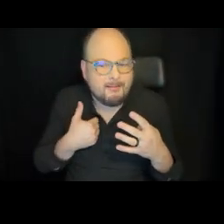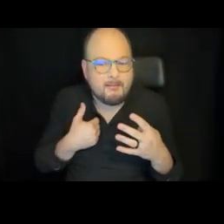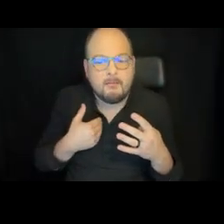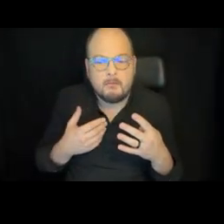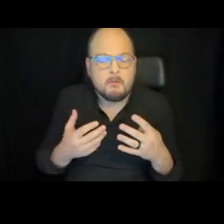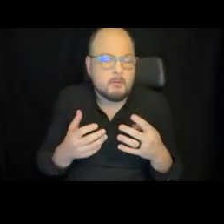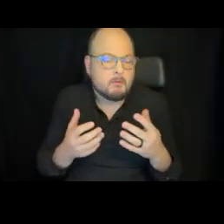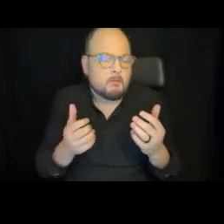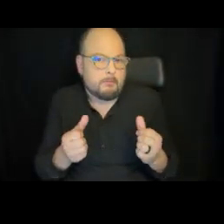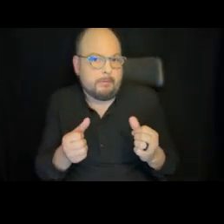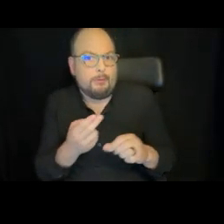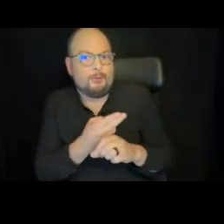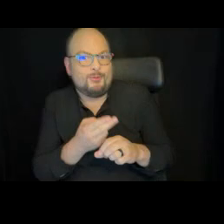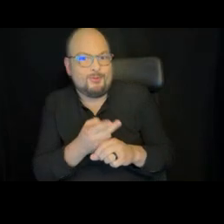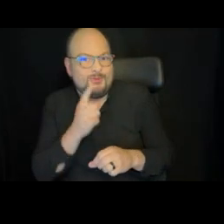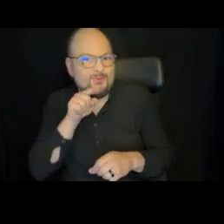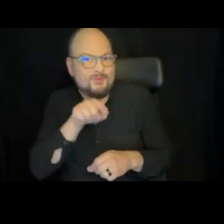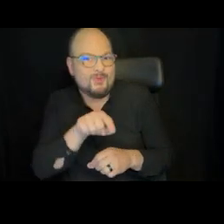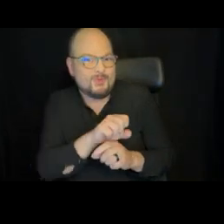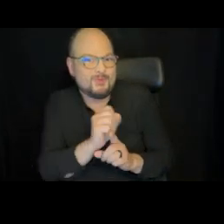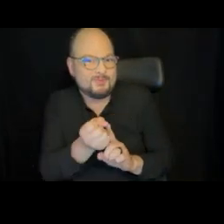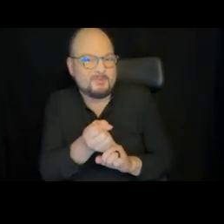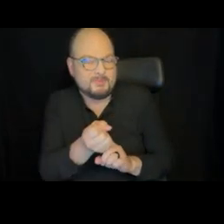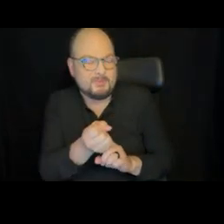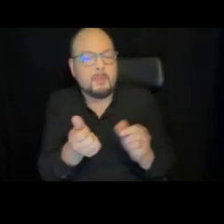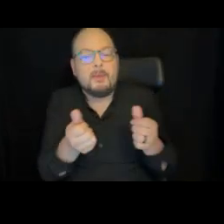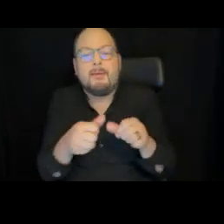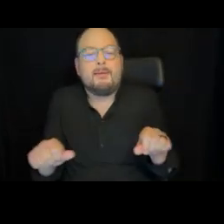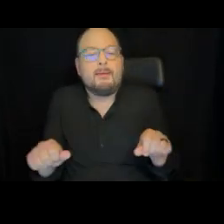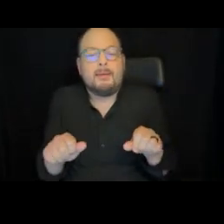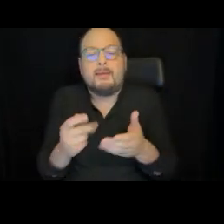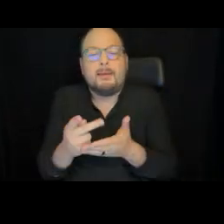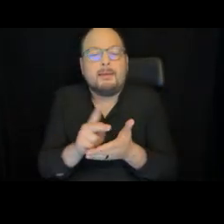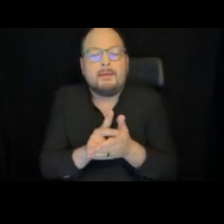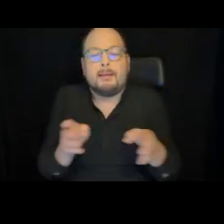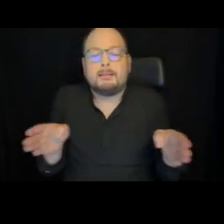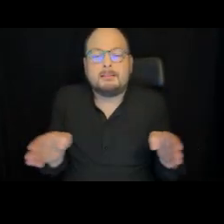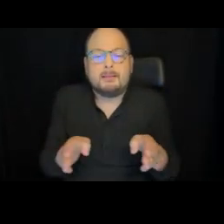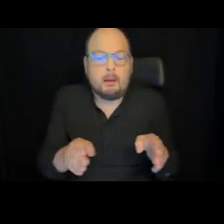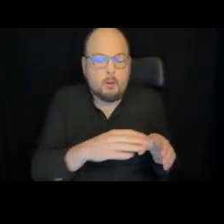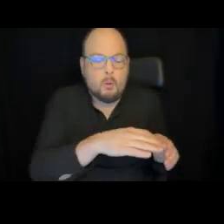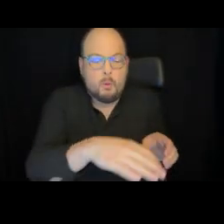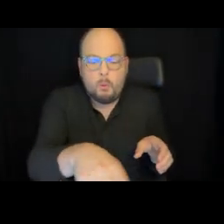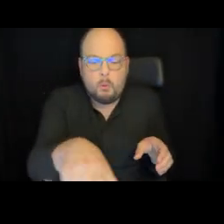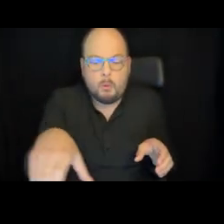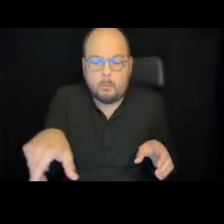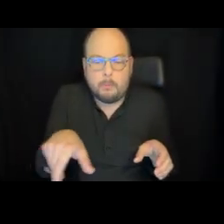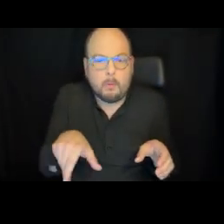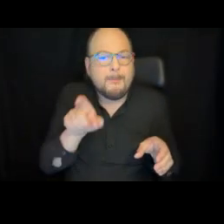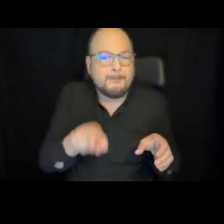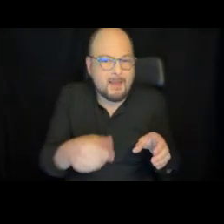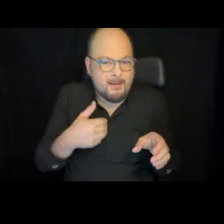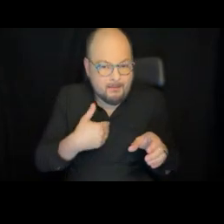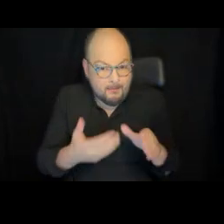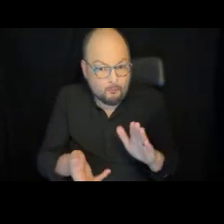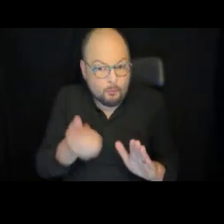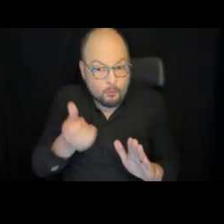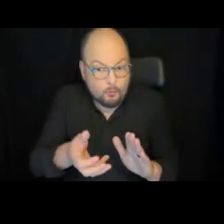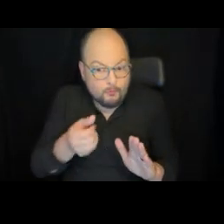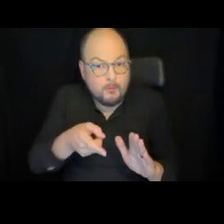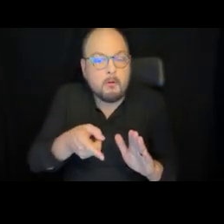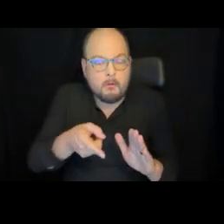or cooktops in narrow U-shaped kitchens are available. The